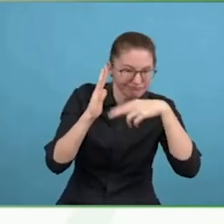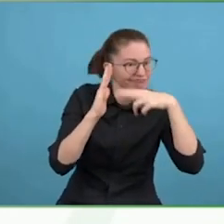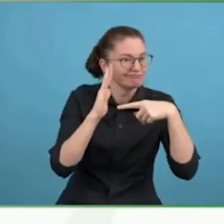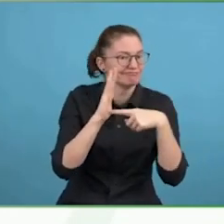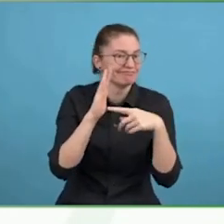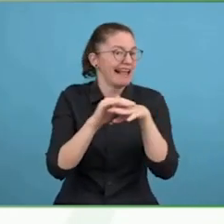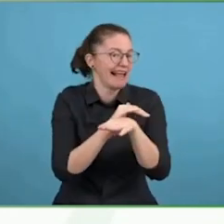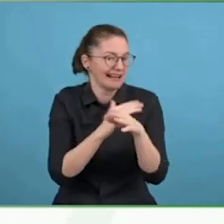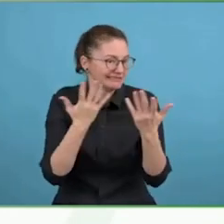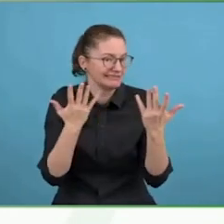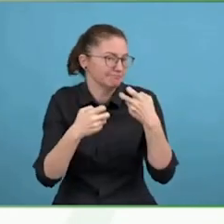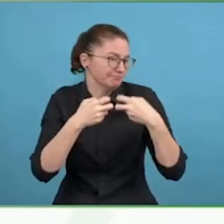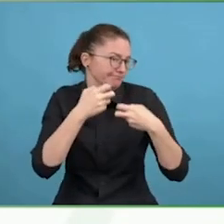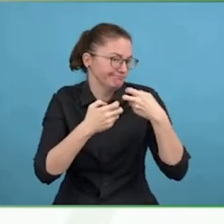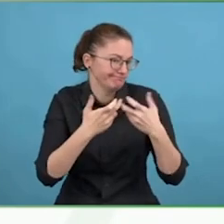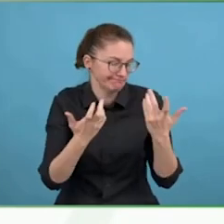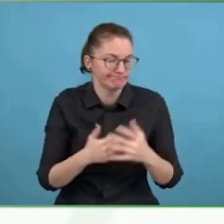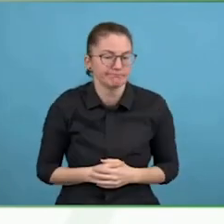equality for the